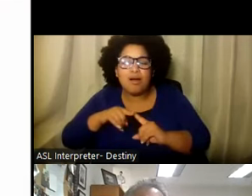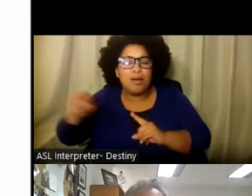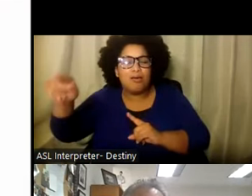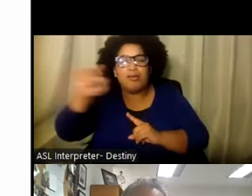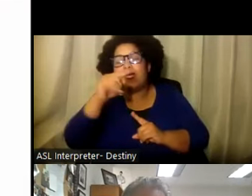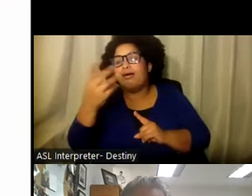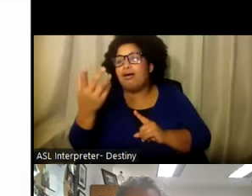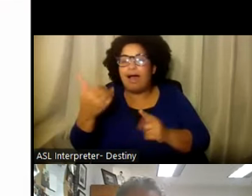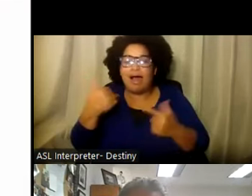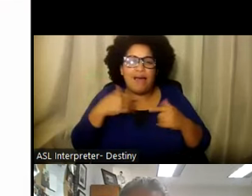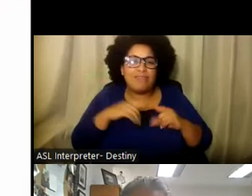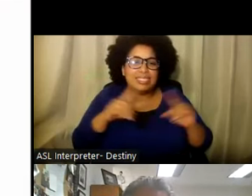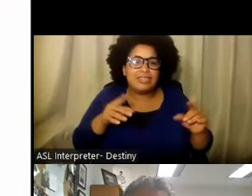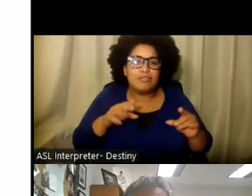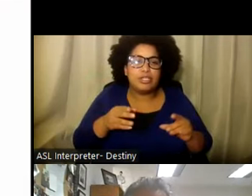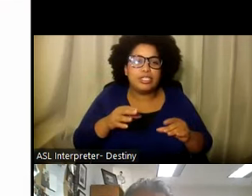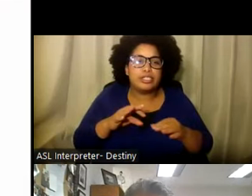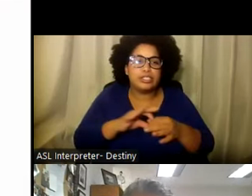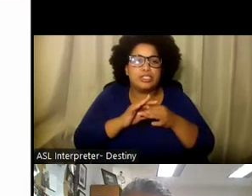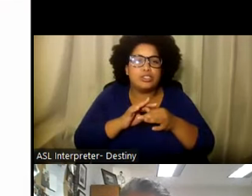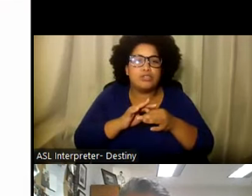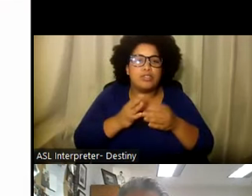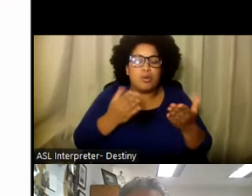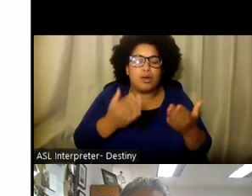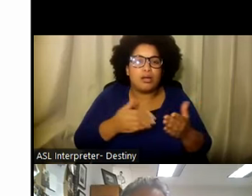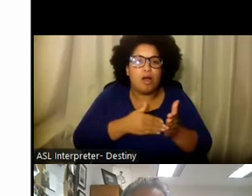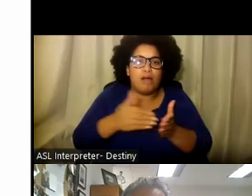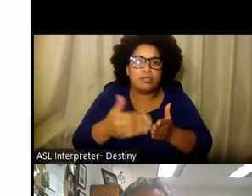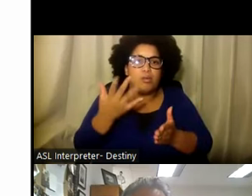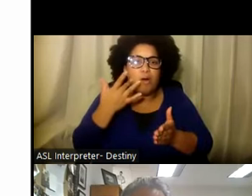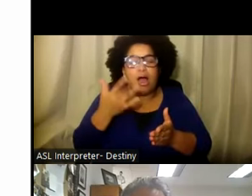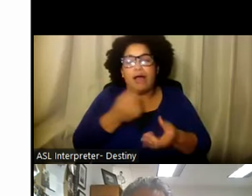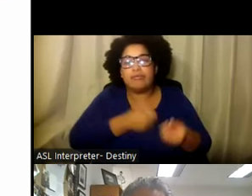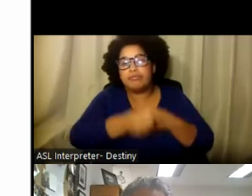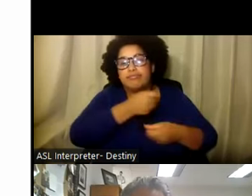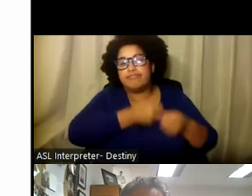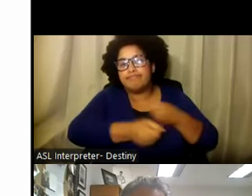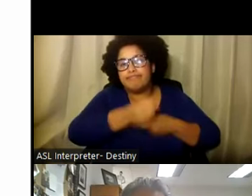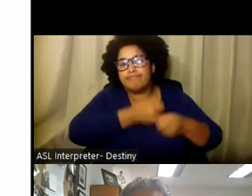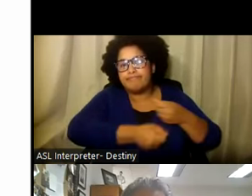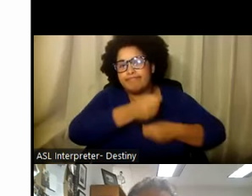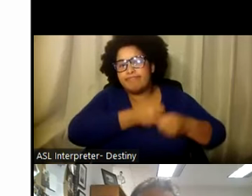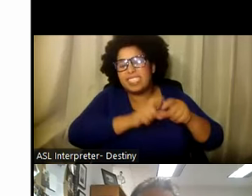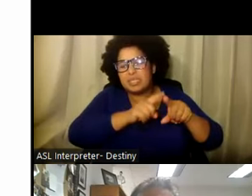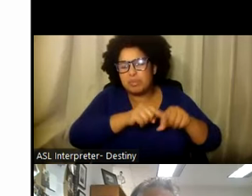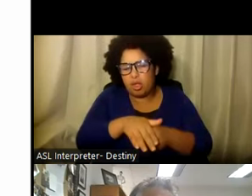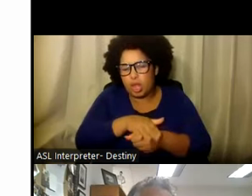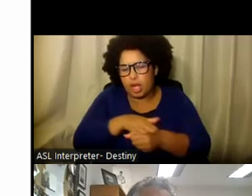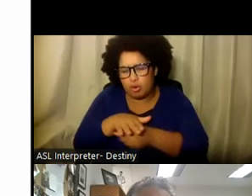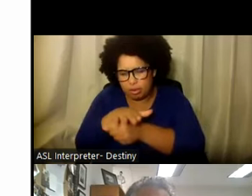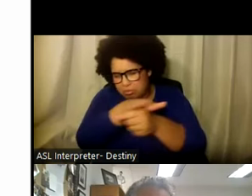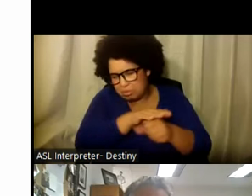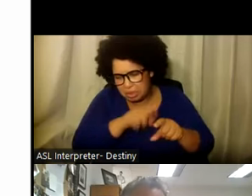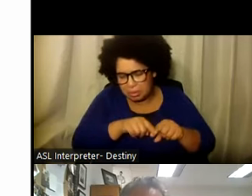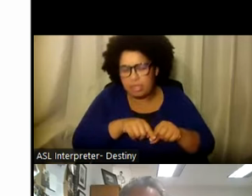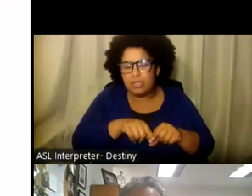they have a different service coordinator a lot. There's a lot of turnover sometimes in different regions. And